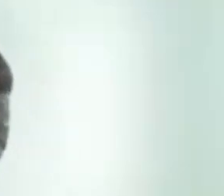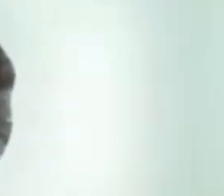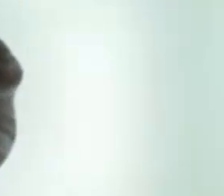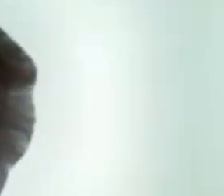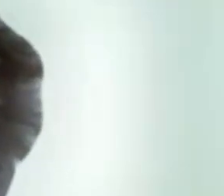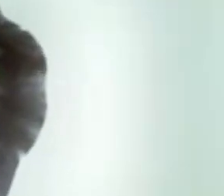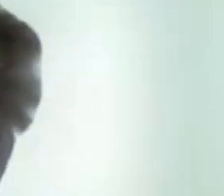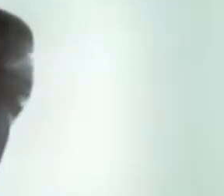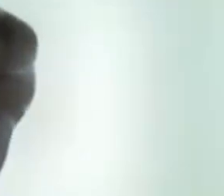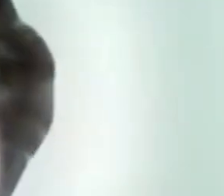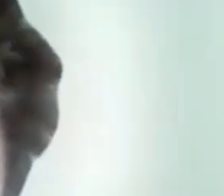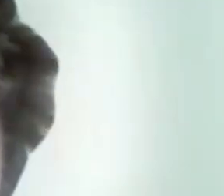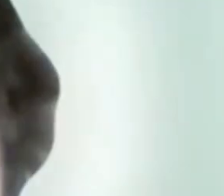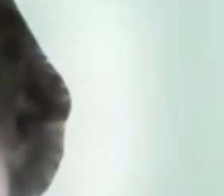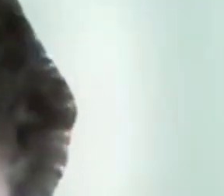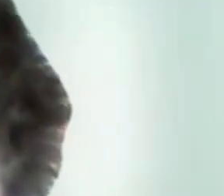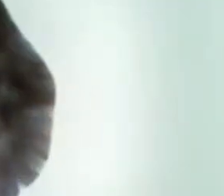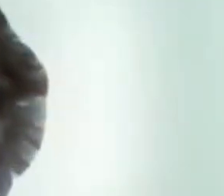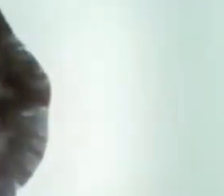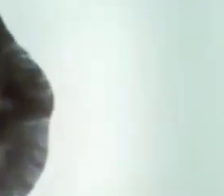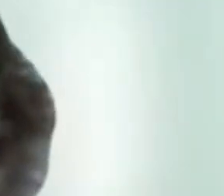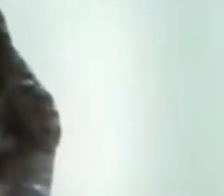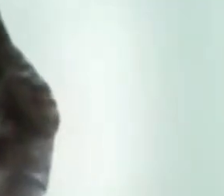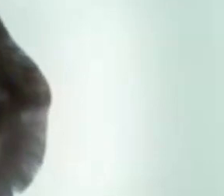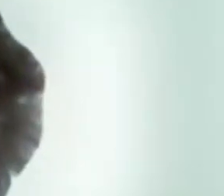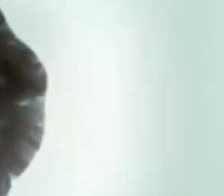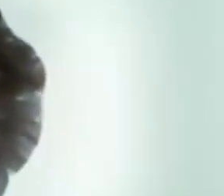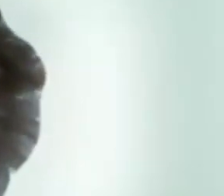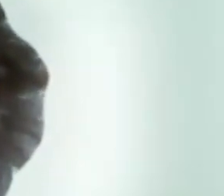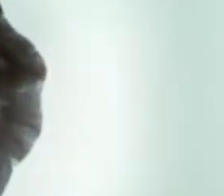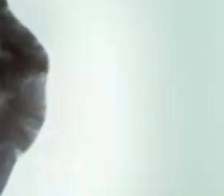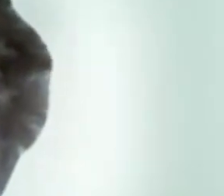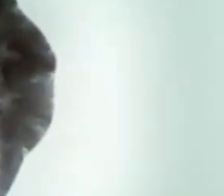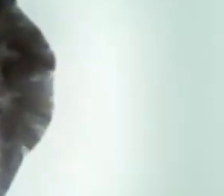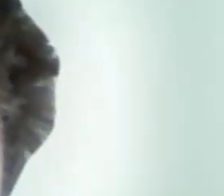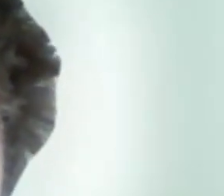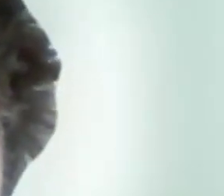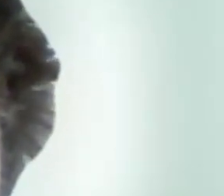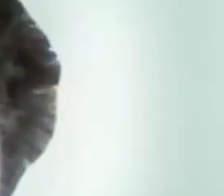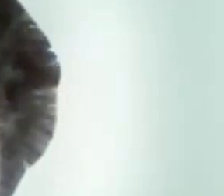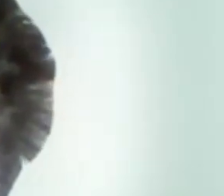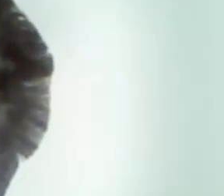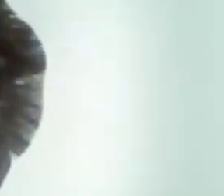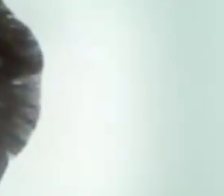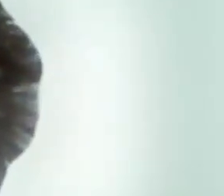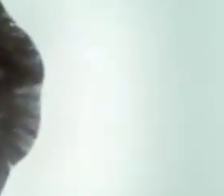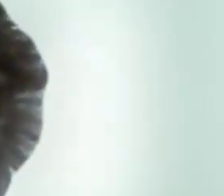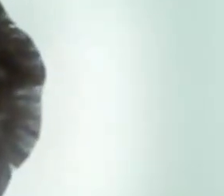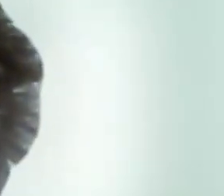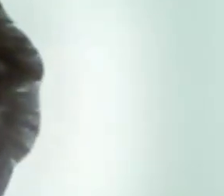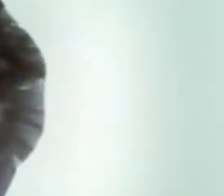Julian. Data is very important because we need to know what is happening within the disability community. We need